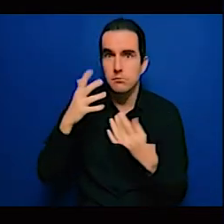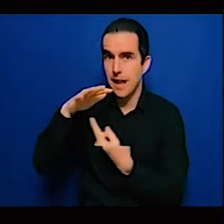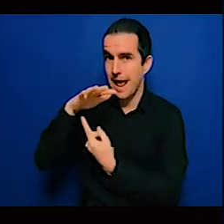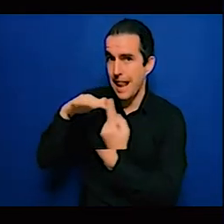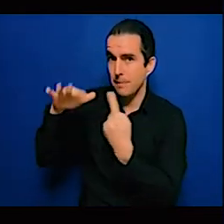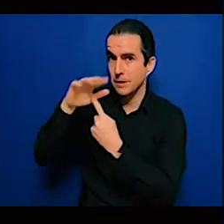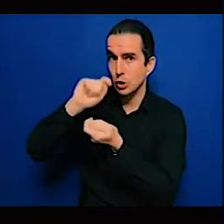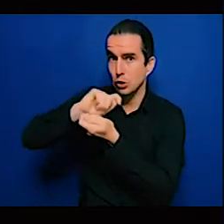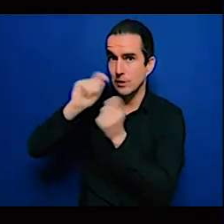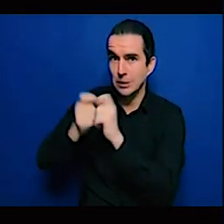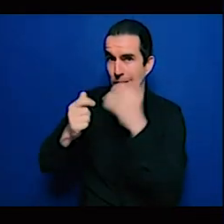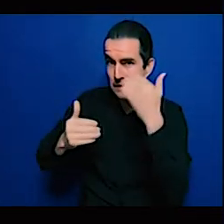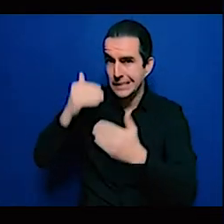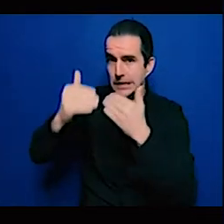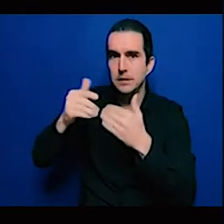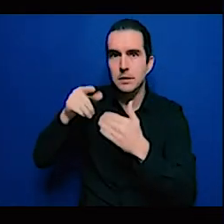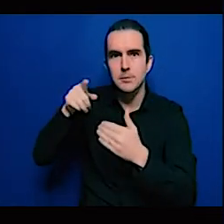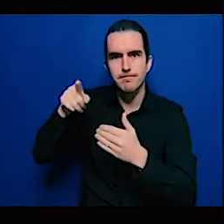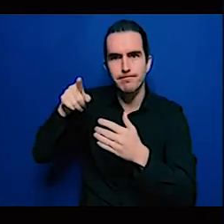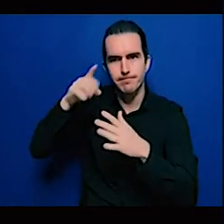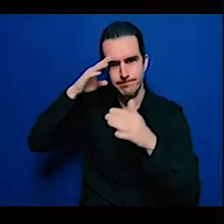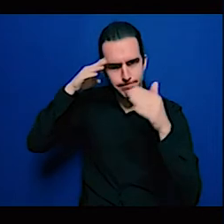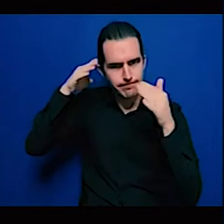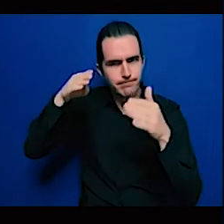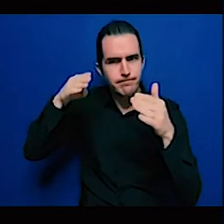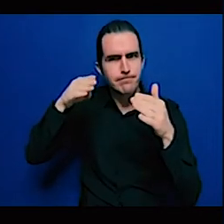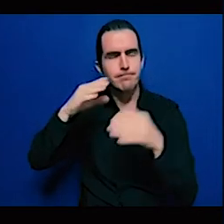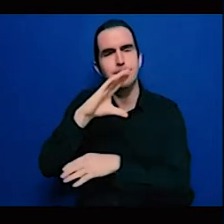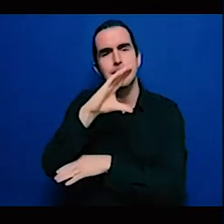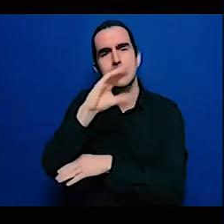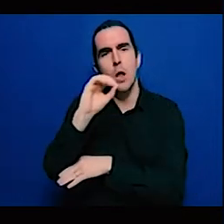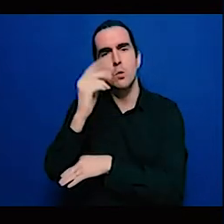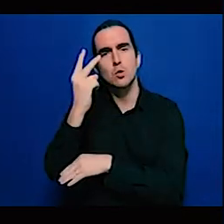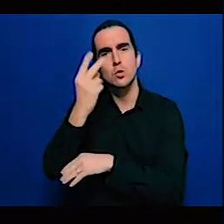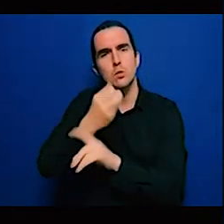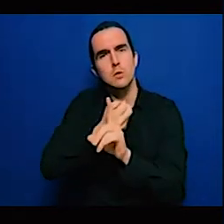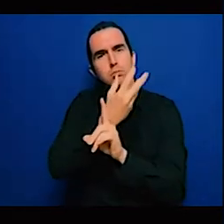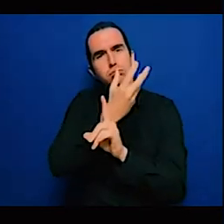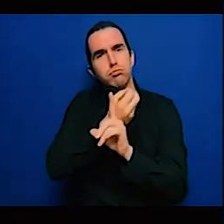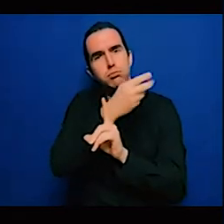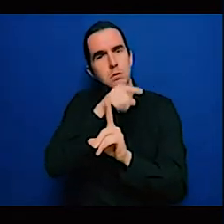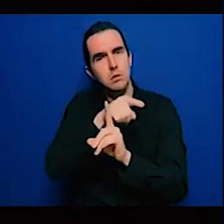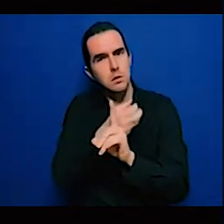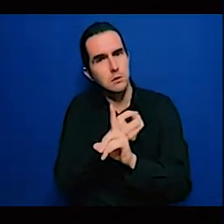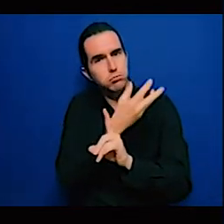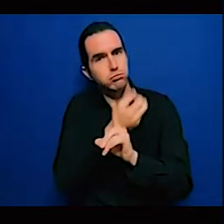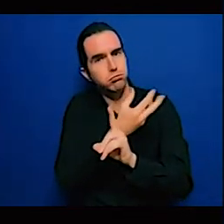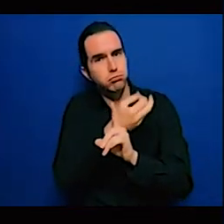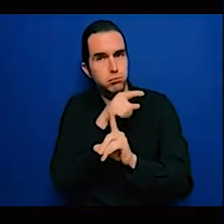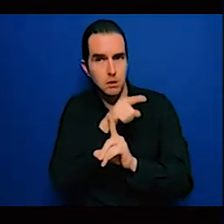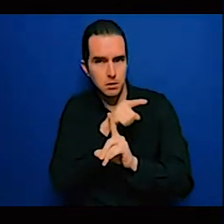NO2 levels had never been as high as they have become recently.